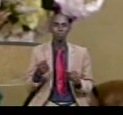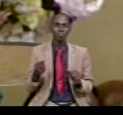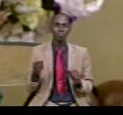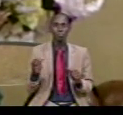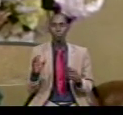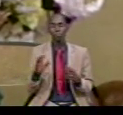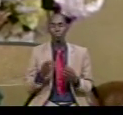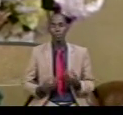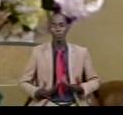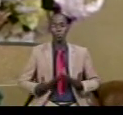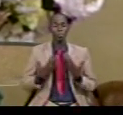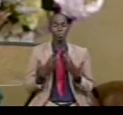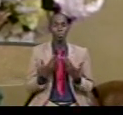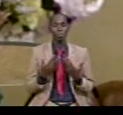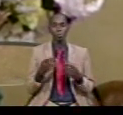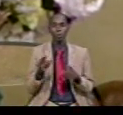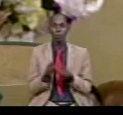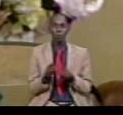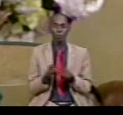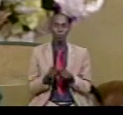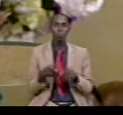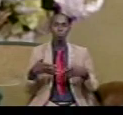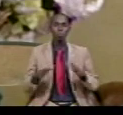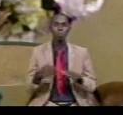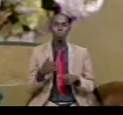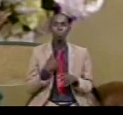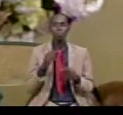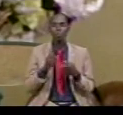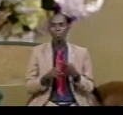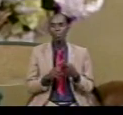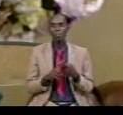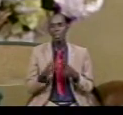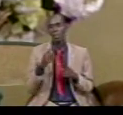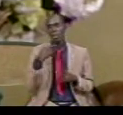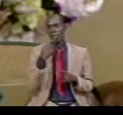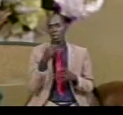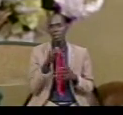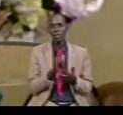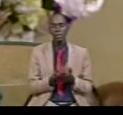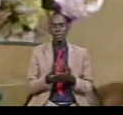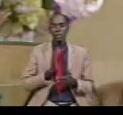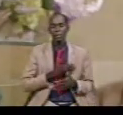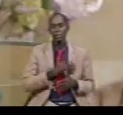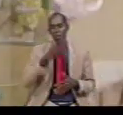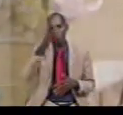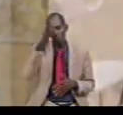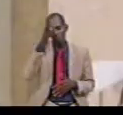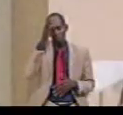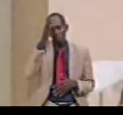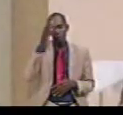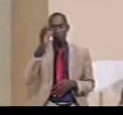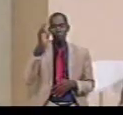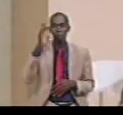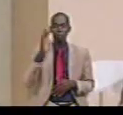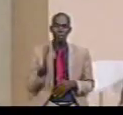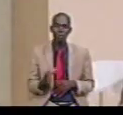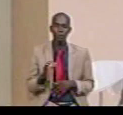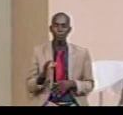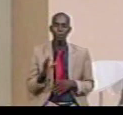Permit me to say our father, Pastor